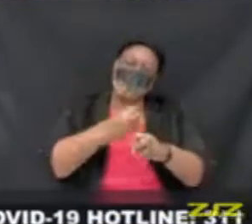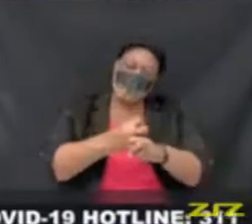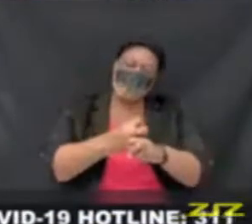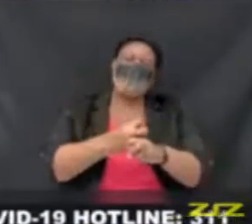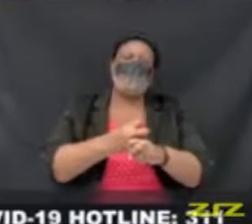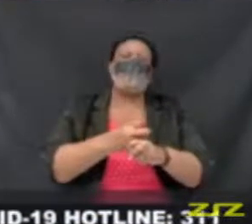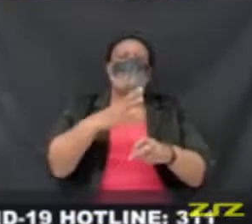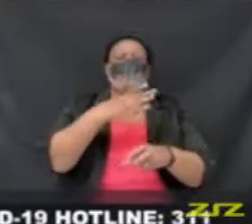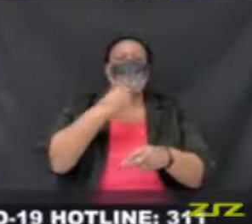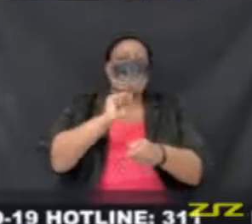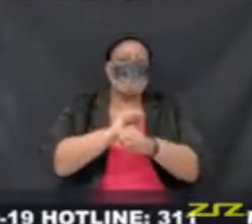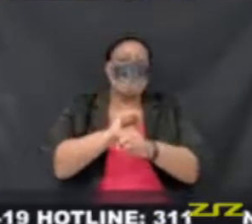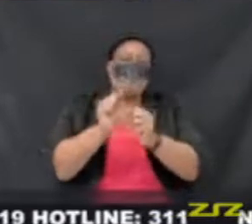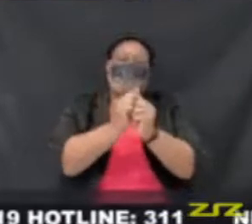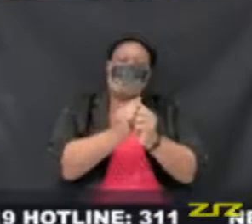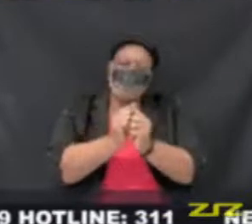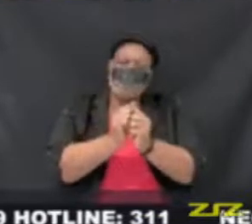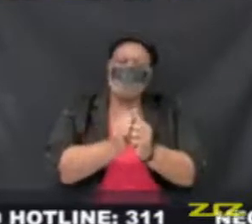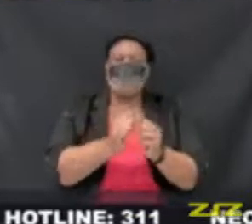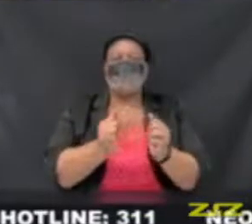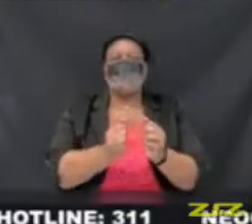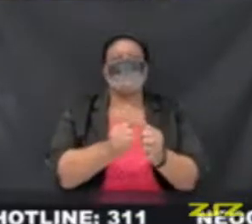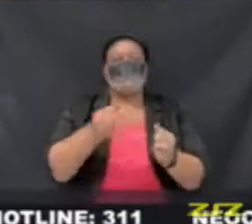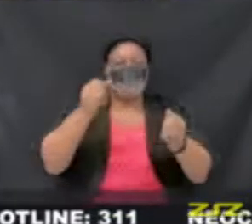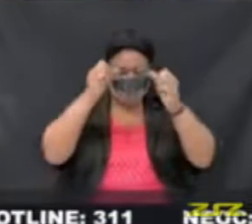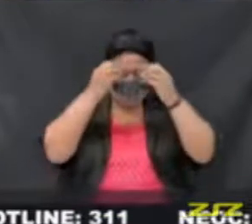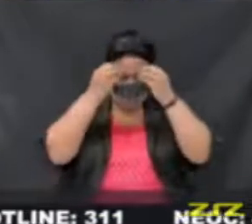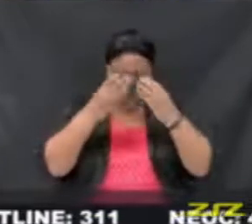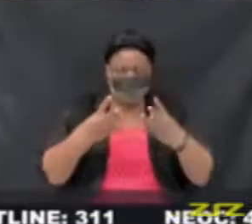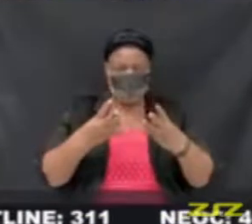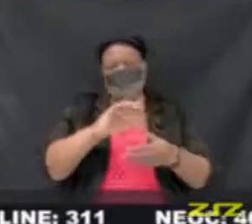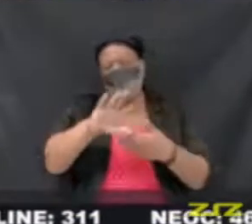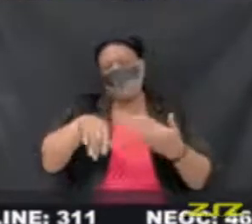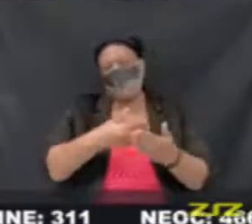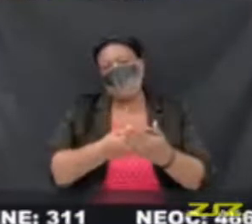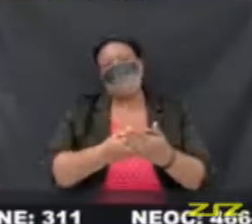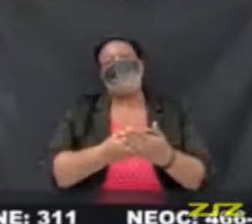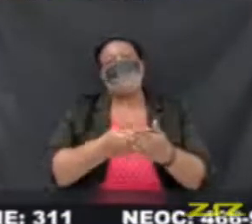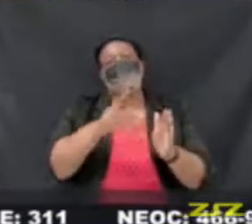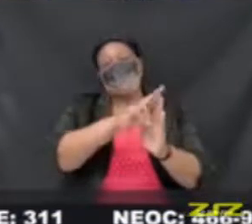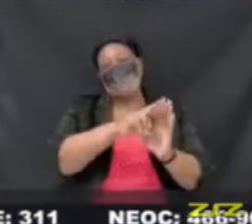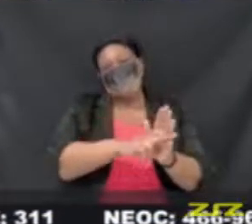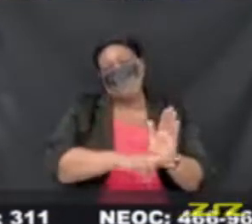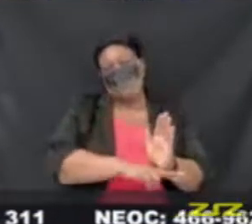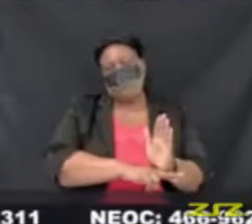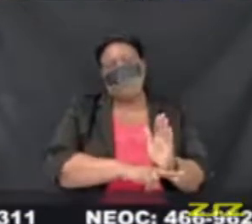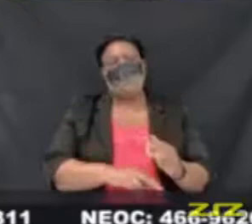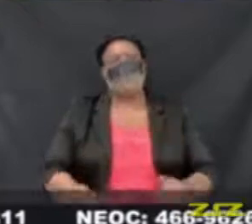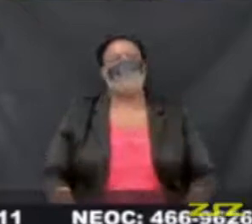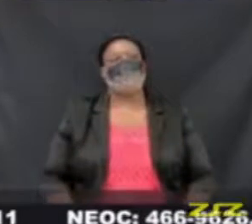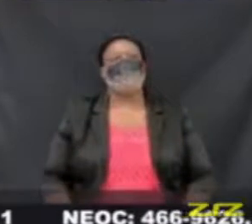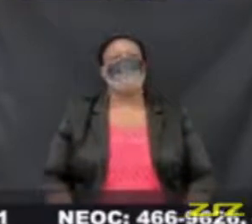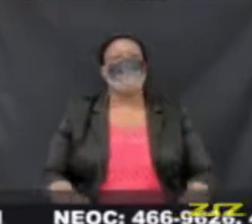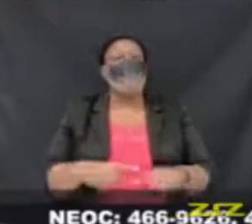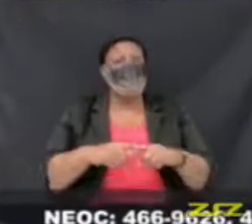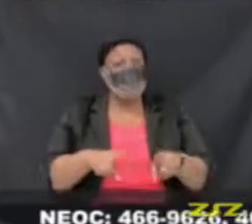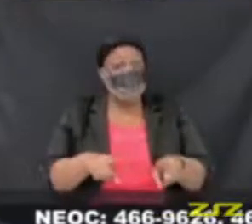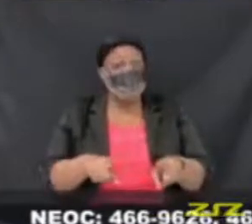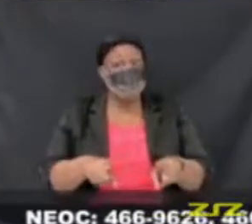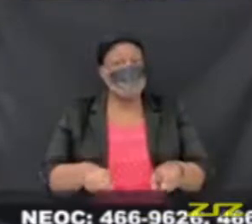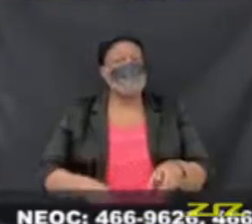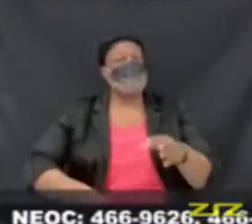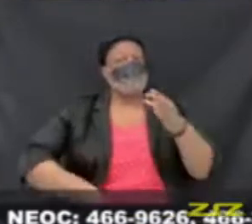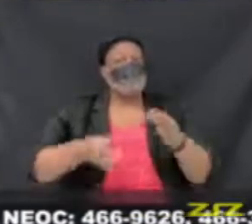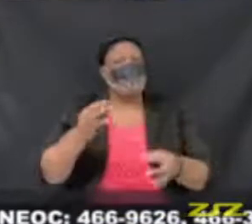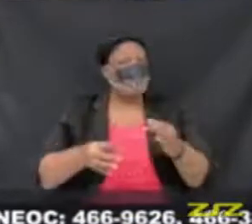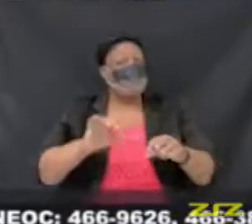authorities and your compliance with the COVID-19 prevention protocols. However, we can lose all of